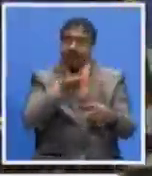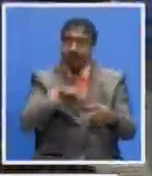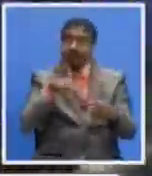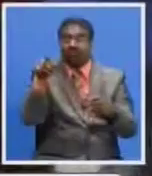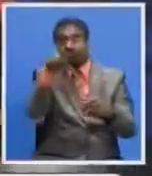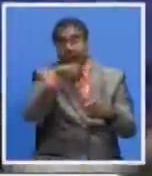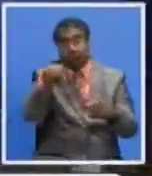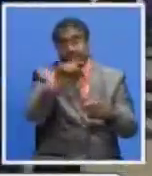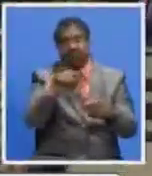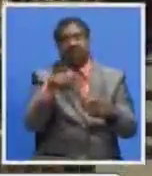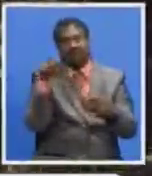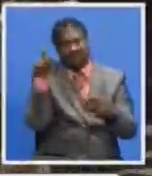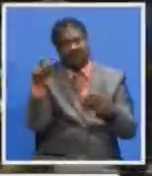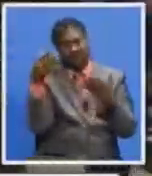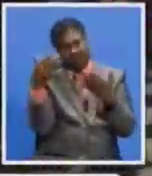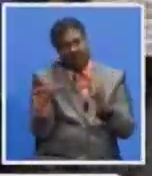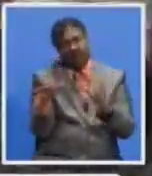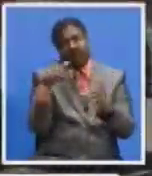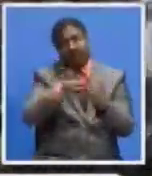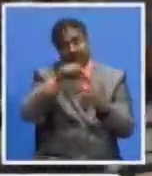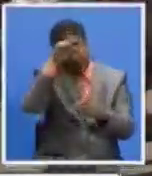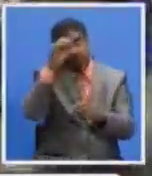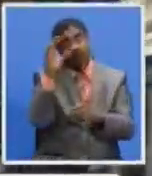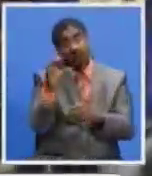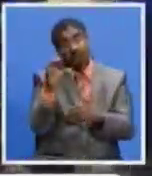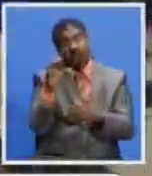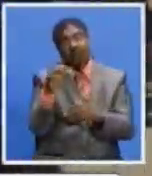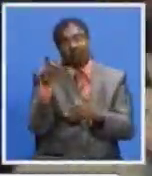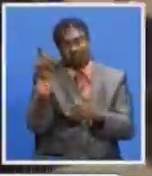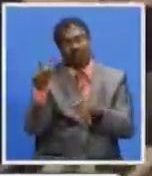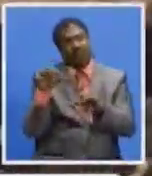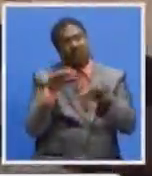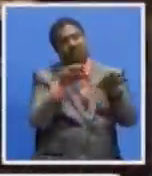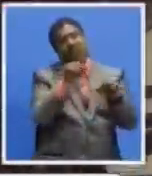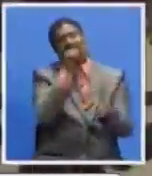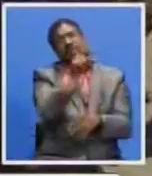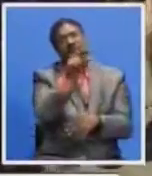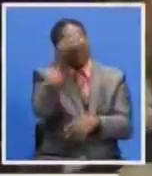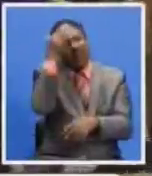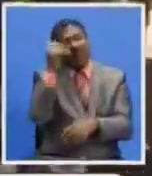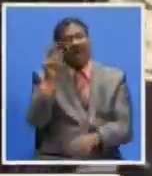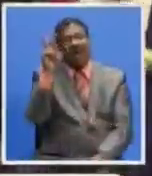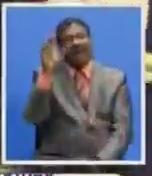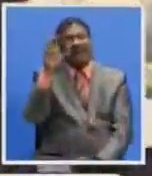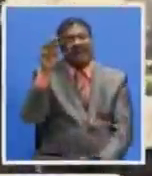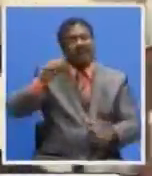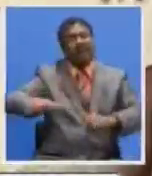where Konkola Copper Mines' operations, have marched in a peaceful protest against its parent company, Vedanta Resources. The